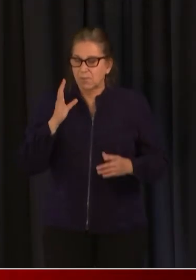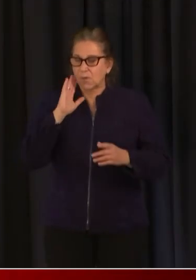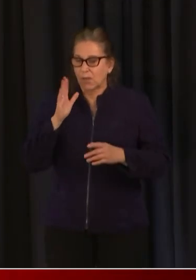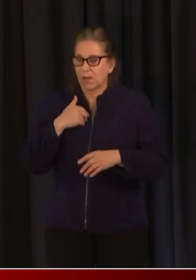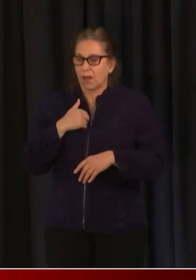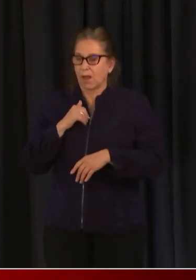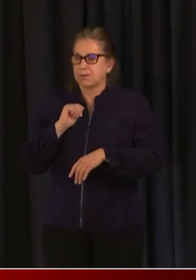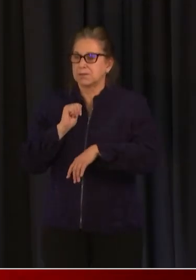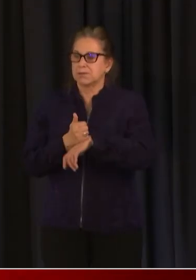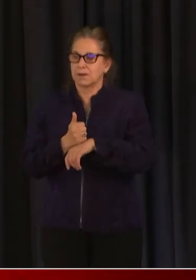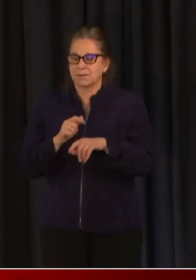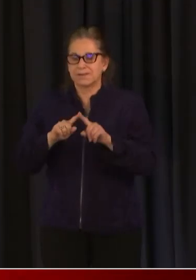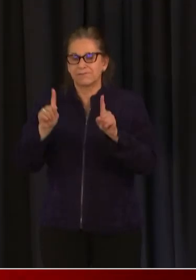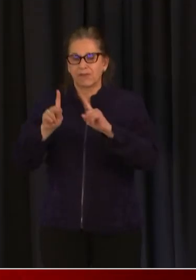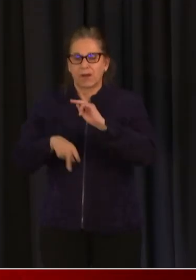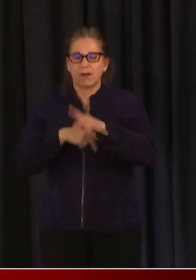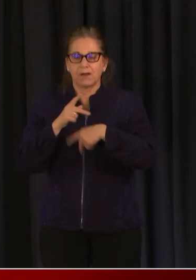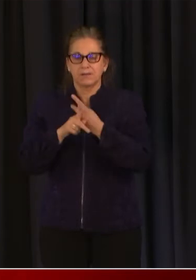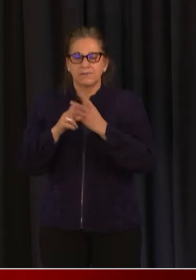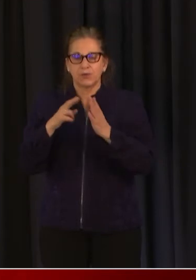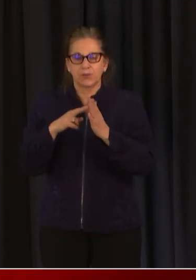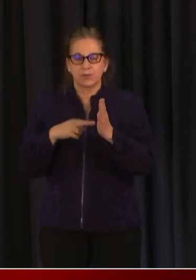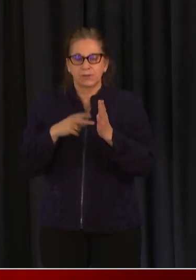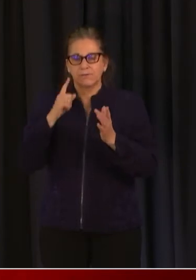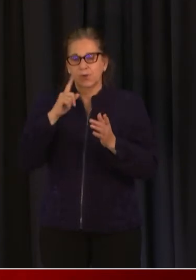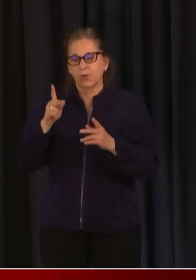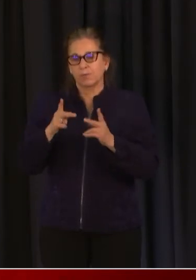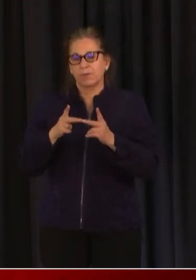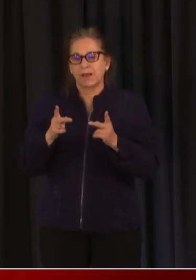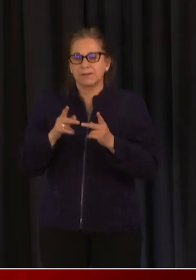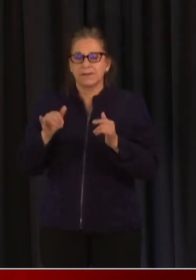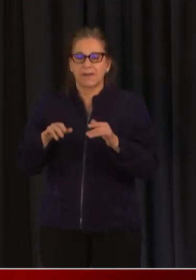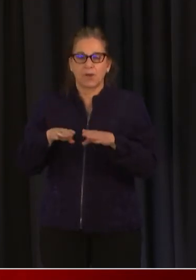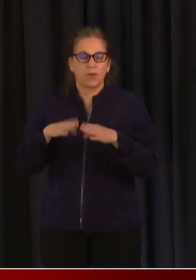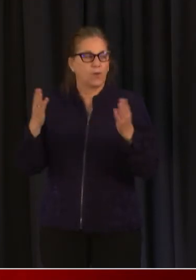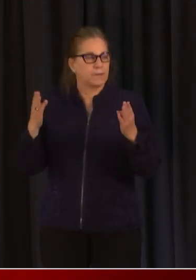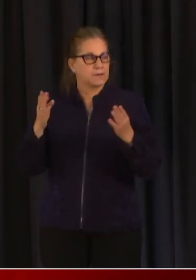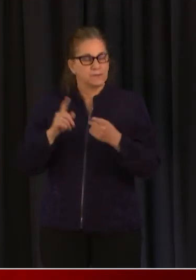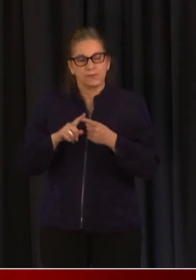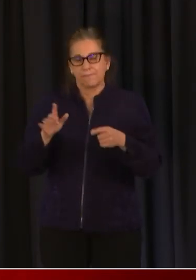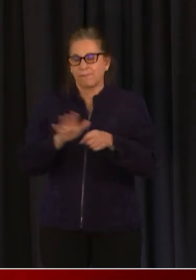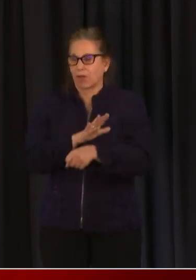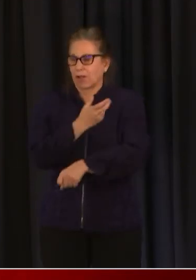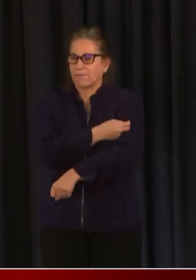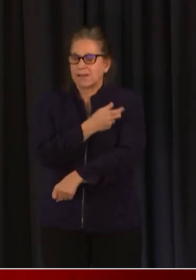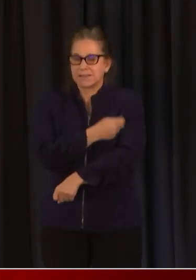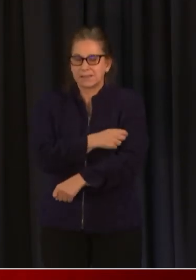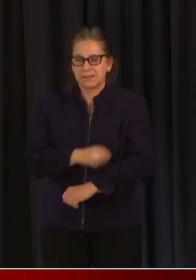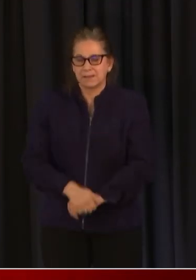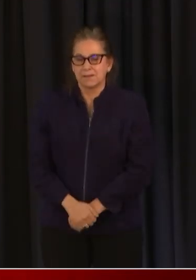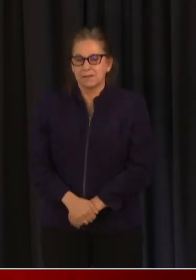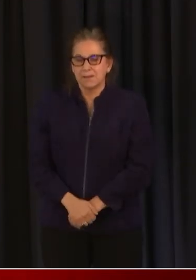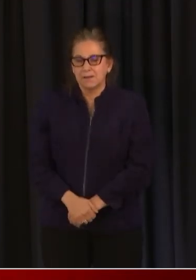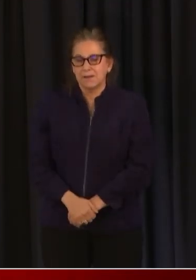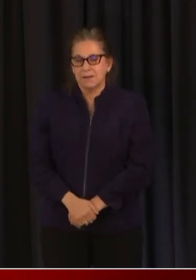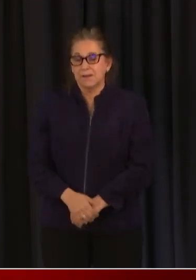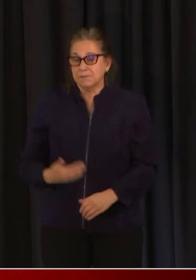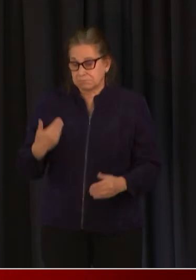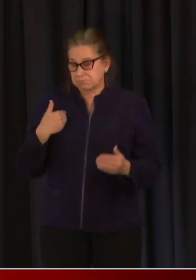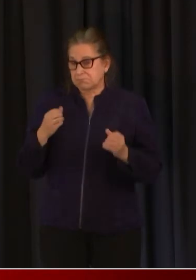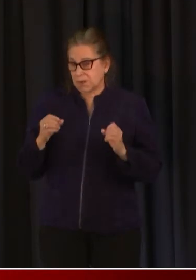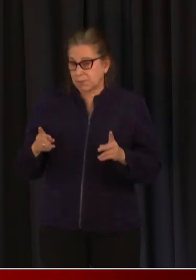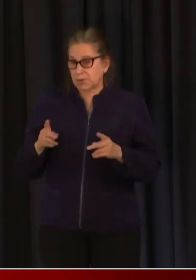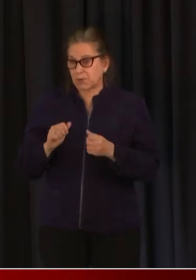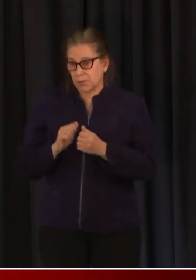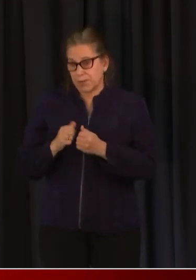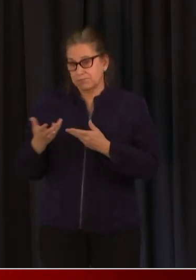different set of rules of the road for places that are only open to fully vaccinated individuals. We had the opportunity to engage